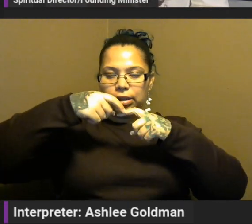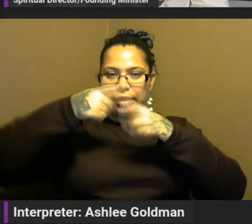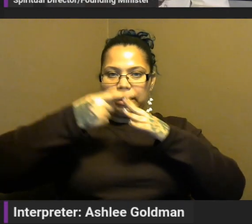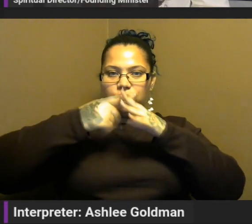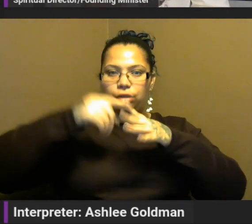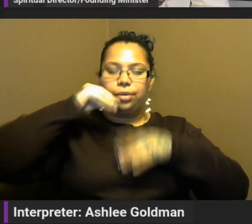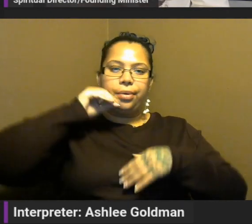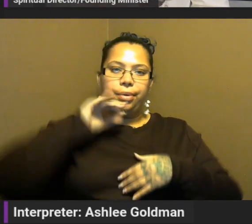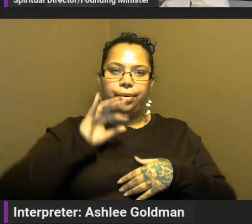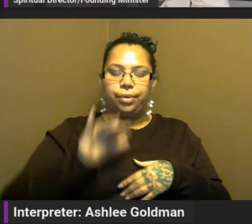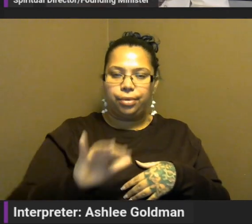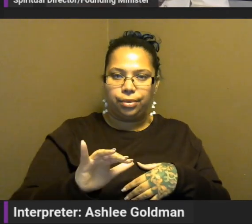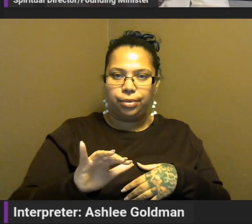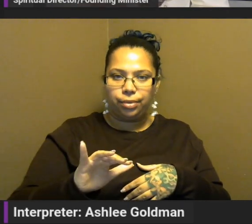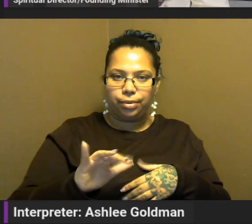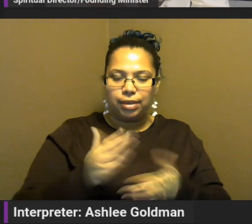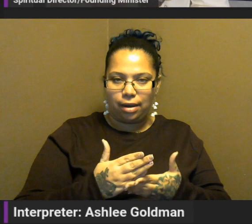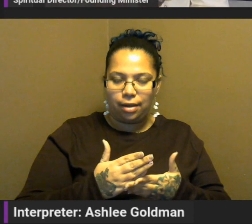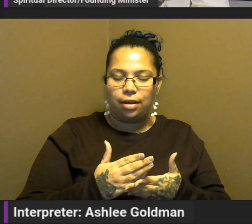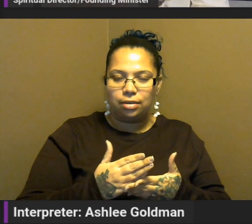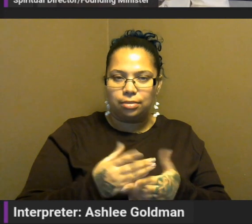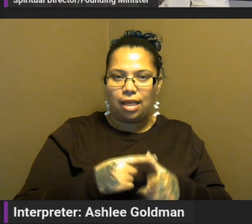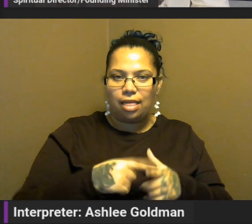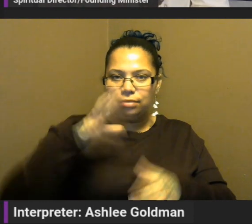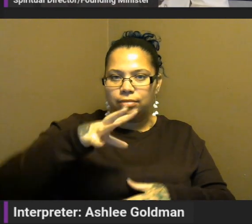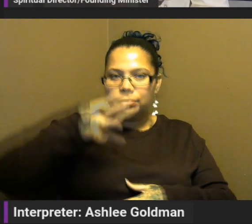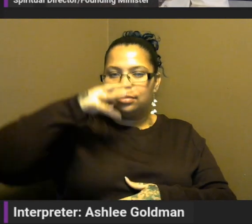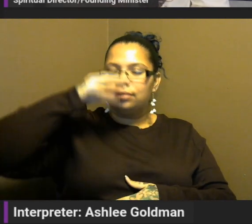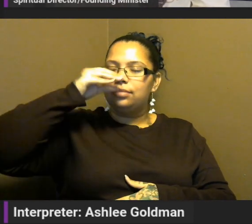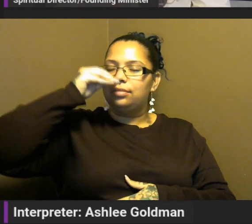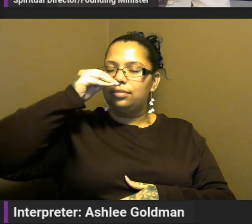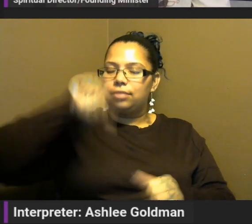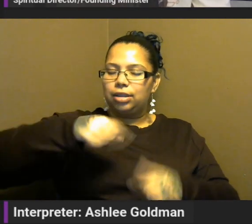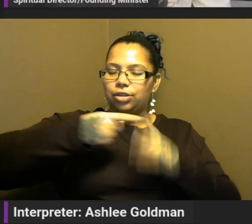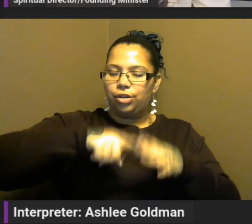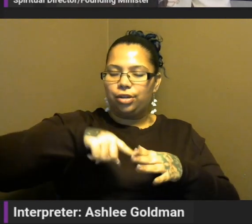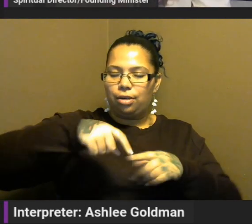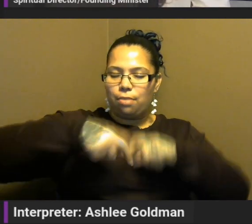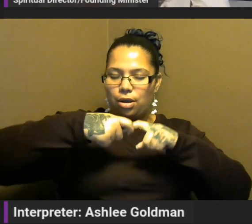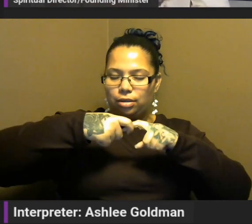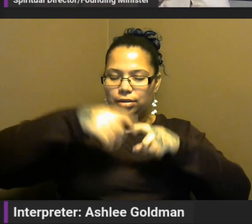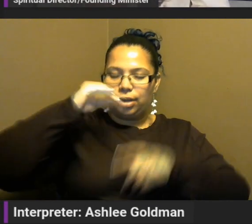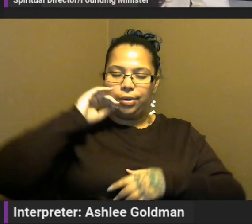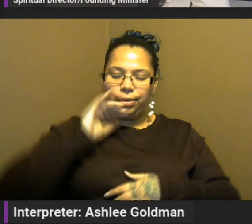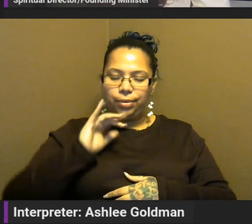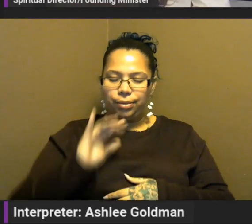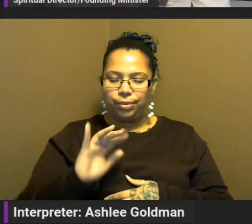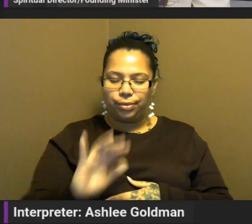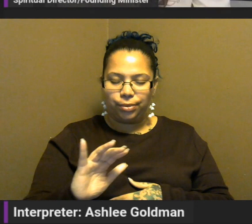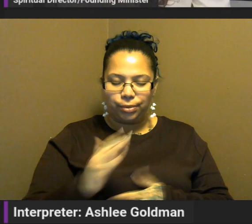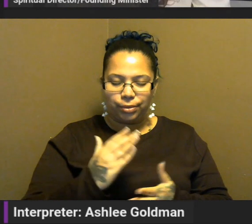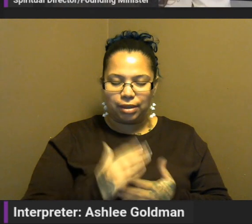begins and stops, so that yet another inhale so that yet another